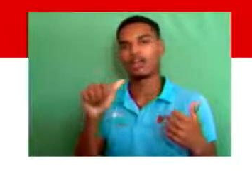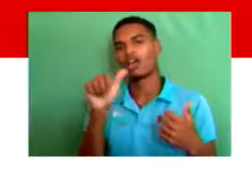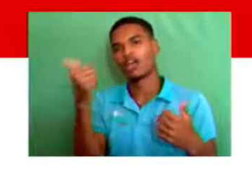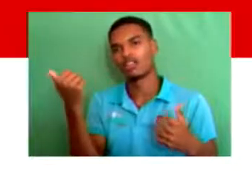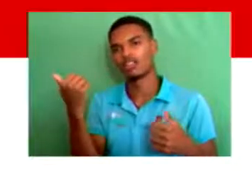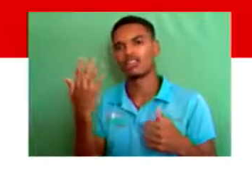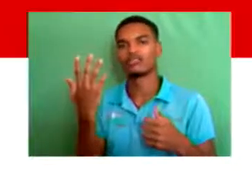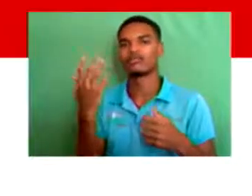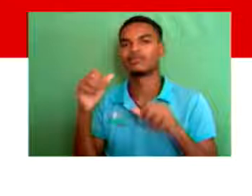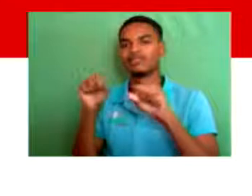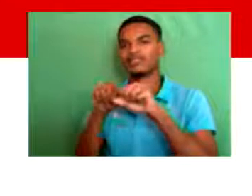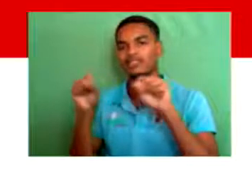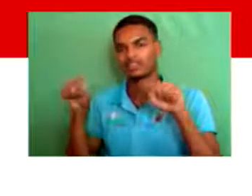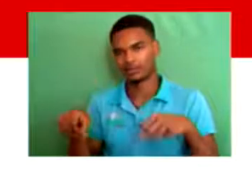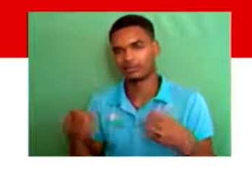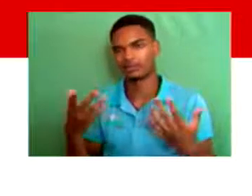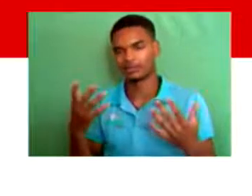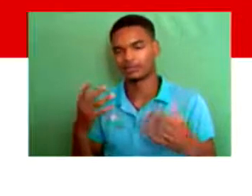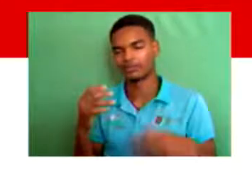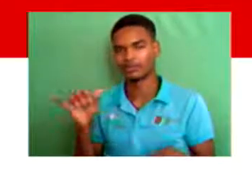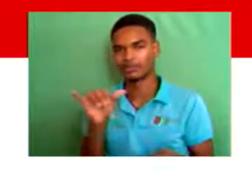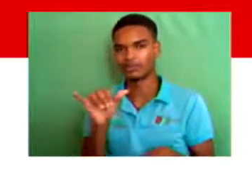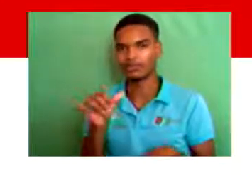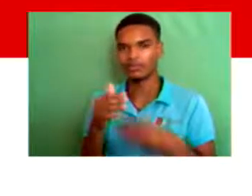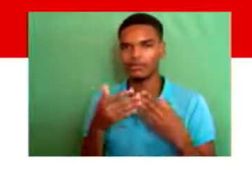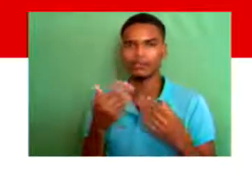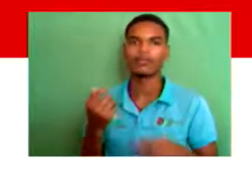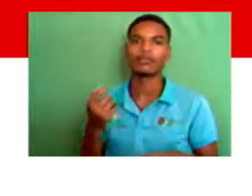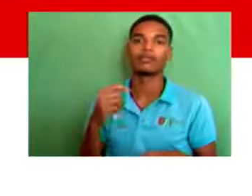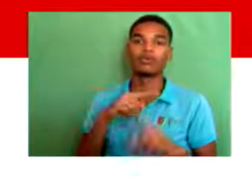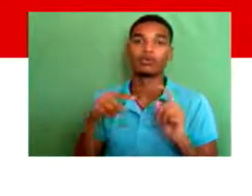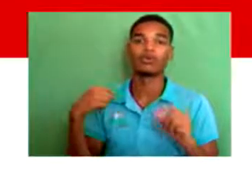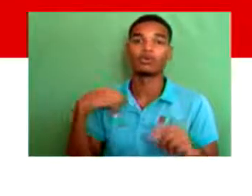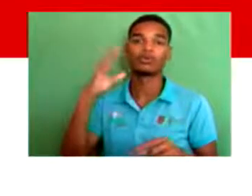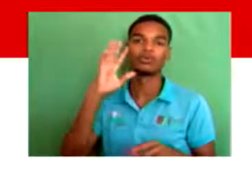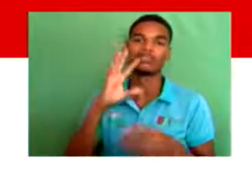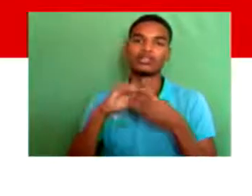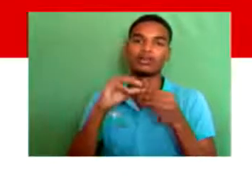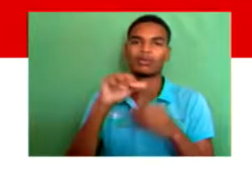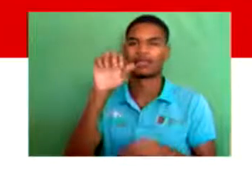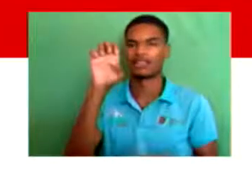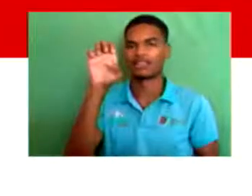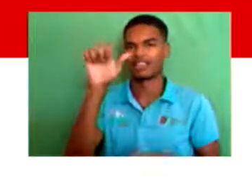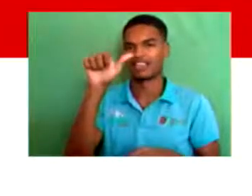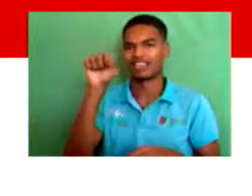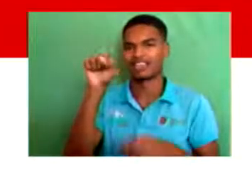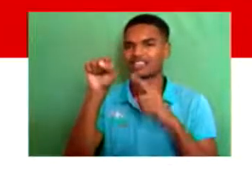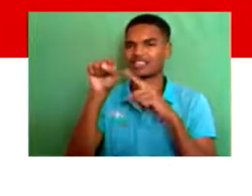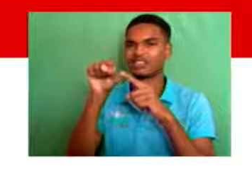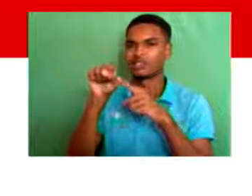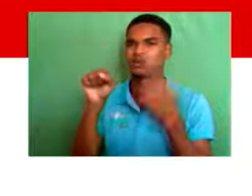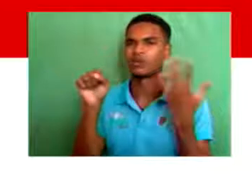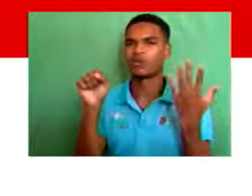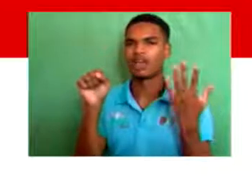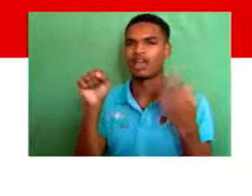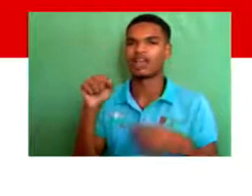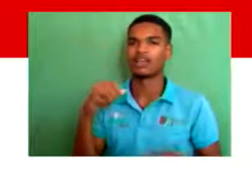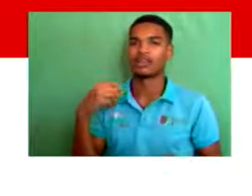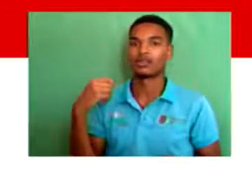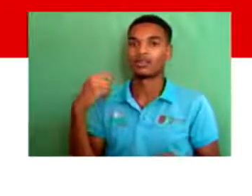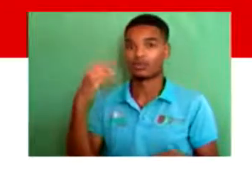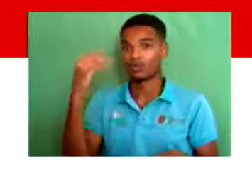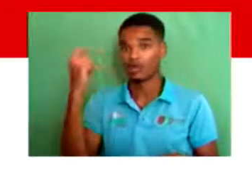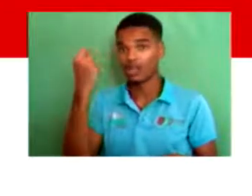So I'm going to talk a little about EAS, deep dive for 2 minutes. because I don't think we can understand where we're going with this unless